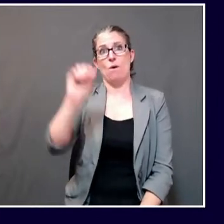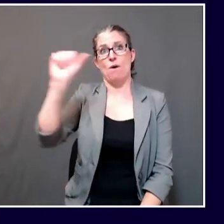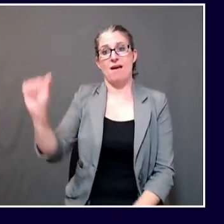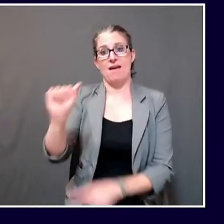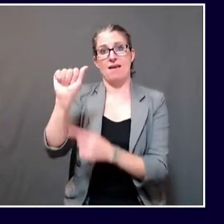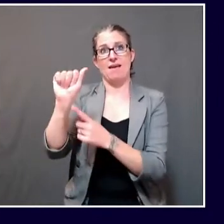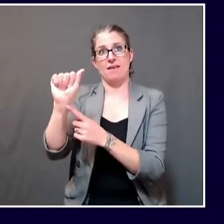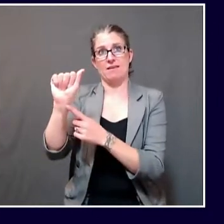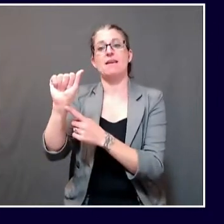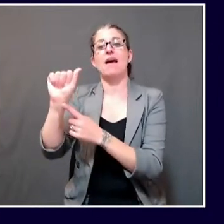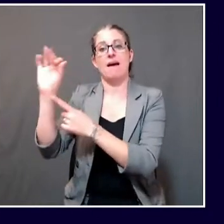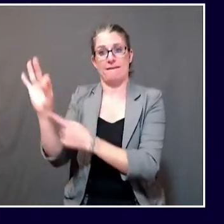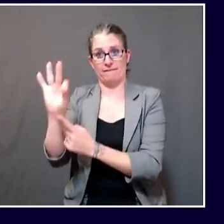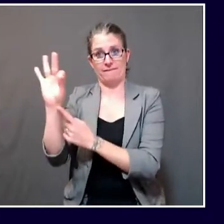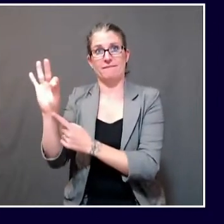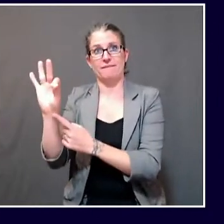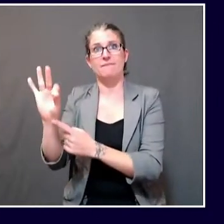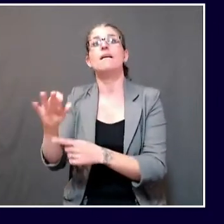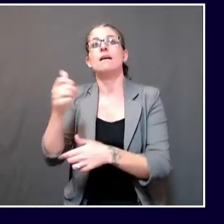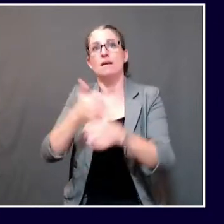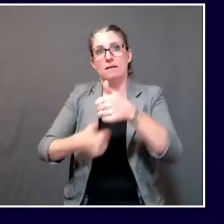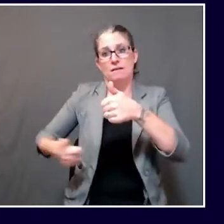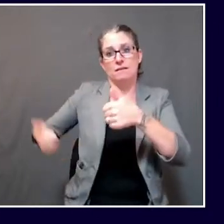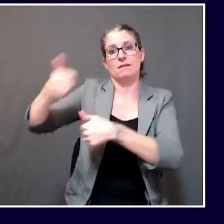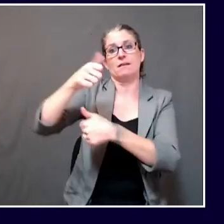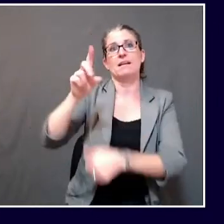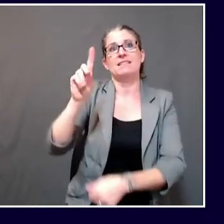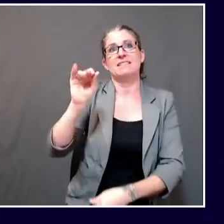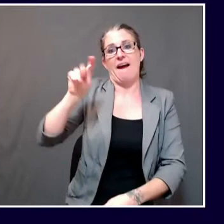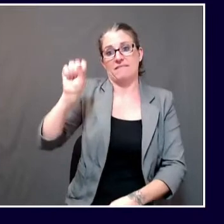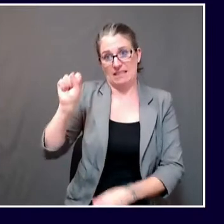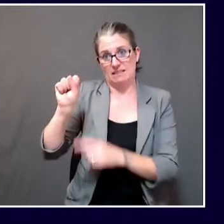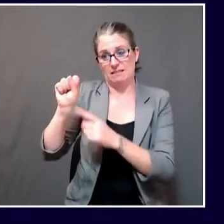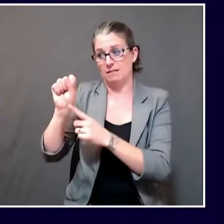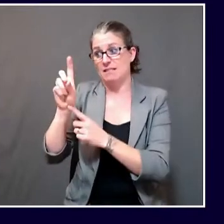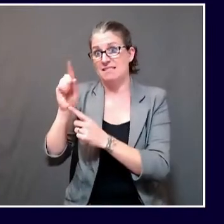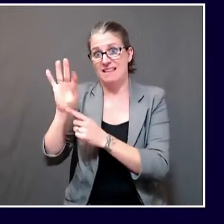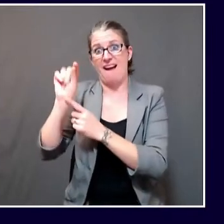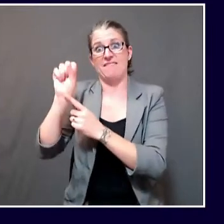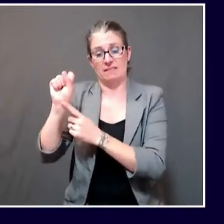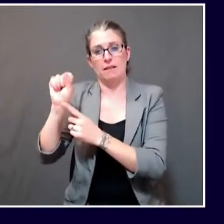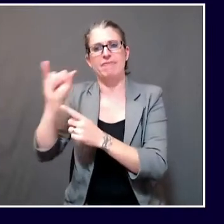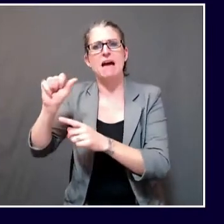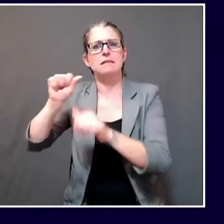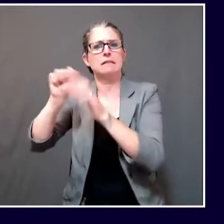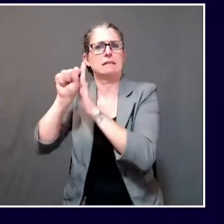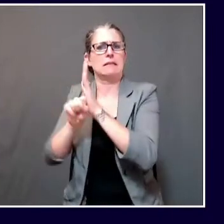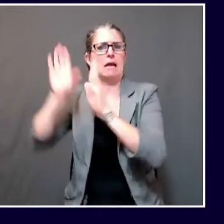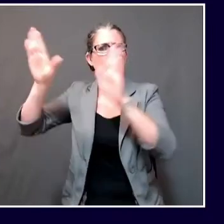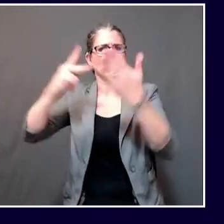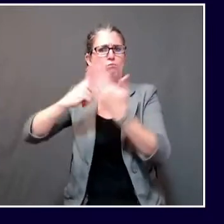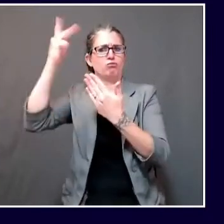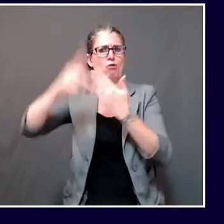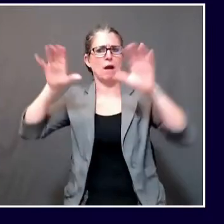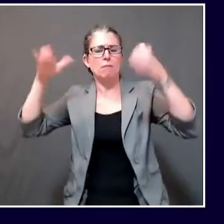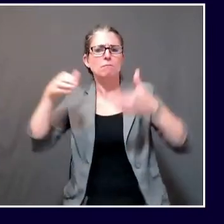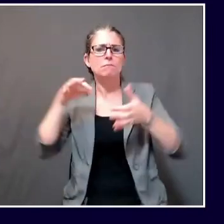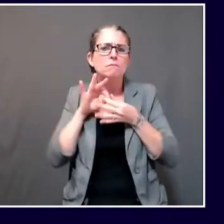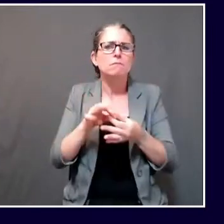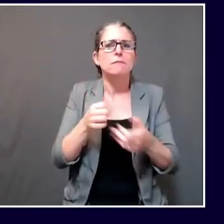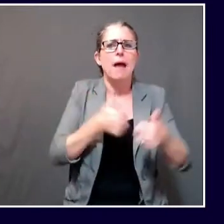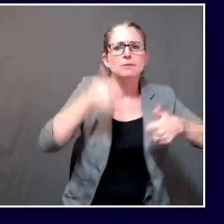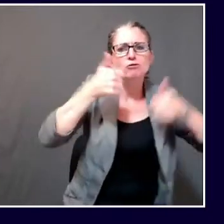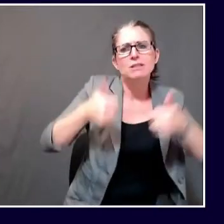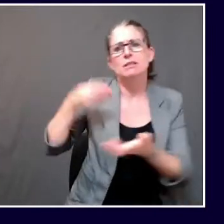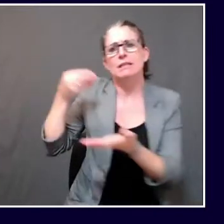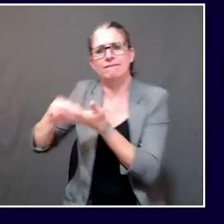of COVID-19. Just to provide a bit more detail about this investigation and this facility, the first thing I'd